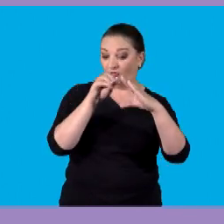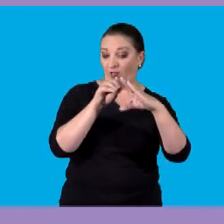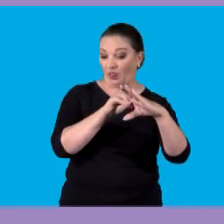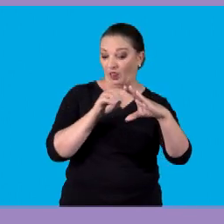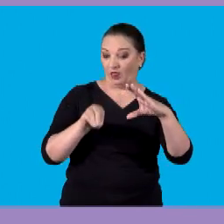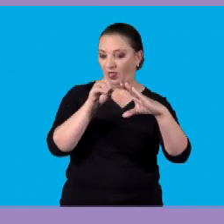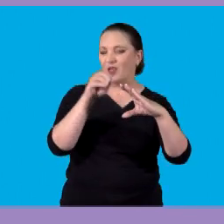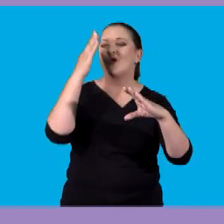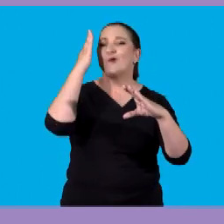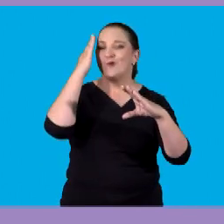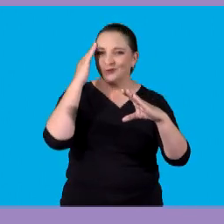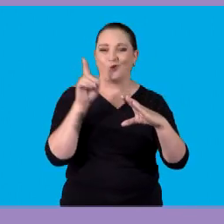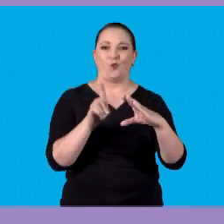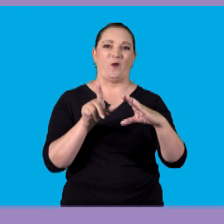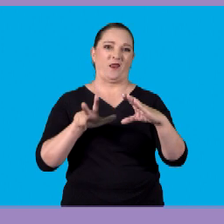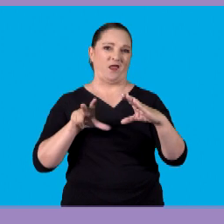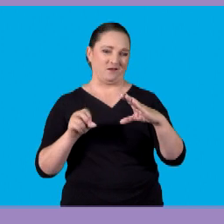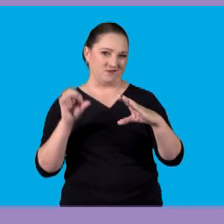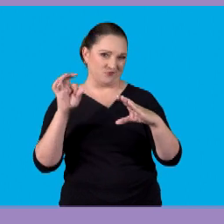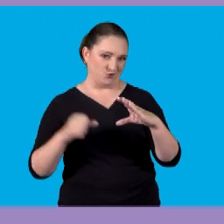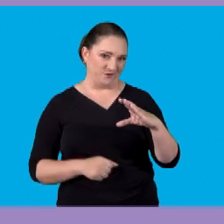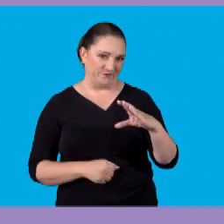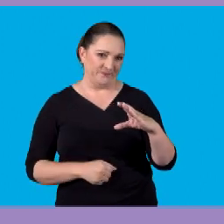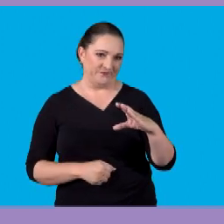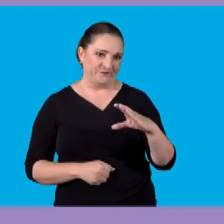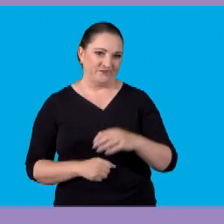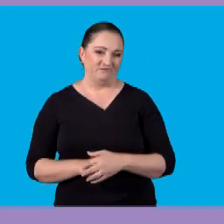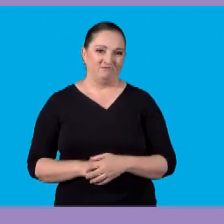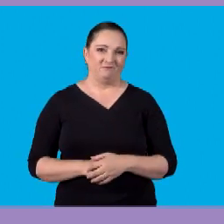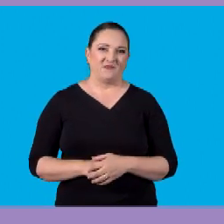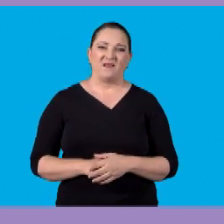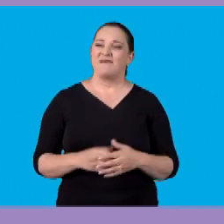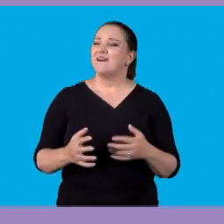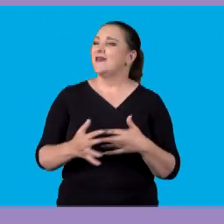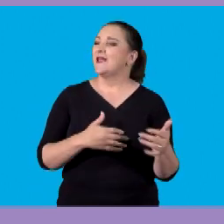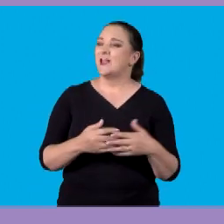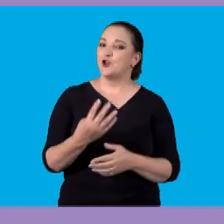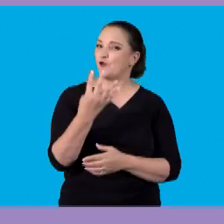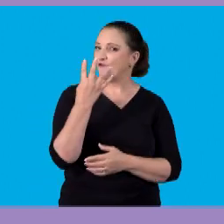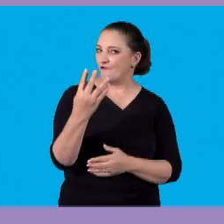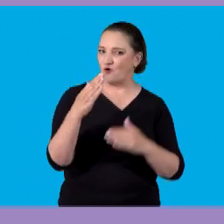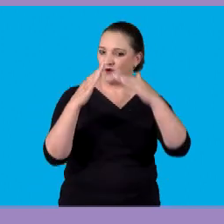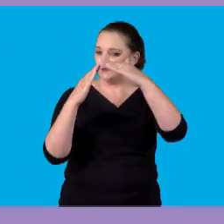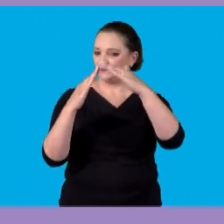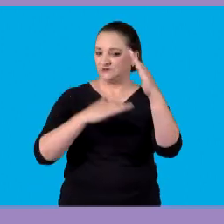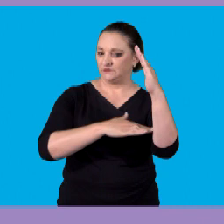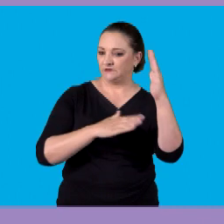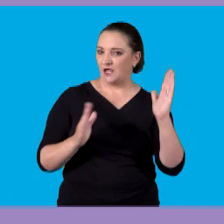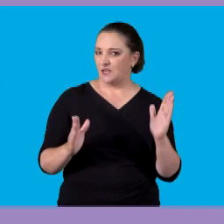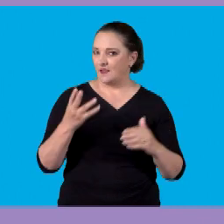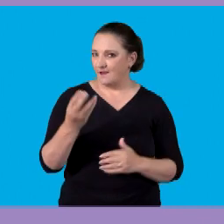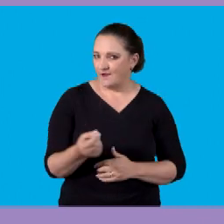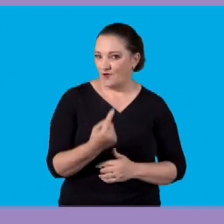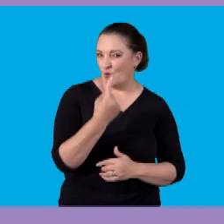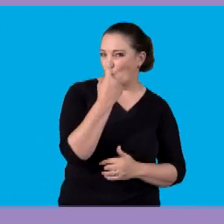know that they give us 180 degrees. So now, since any quadrilateral, when we